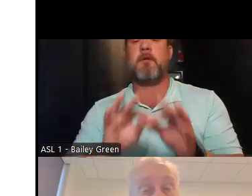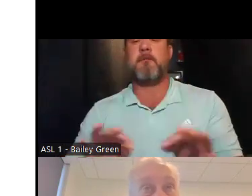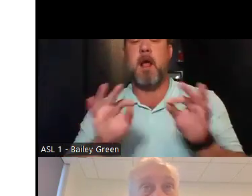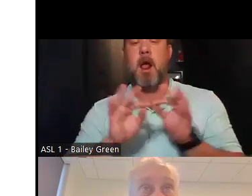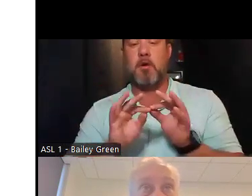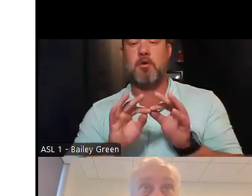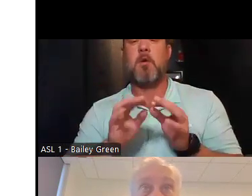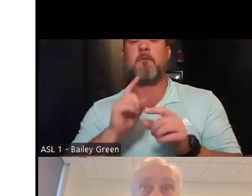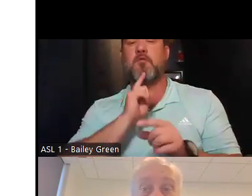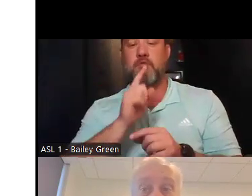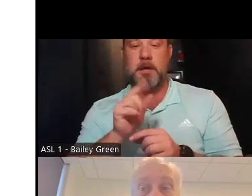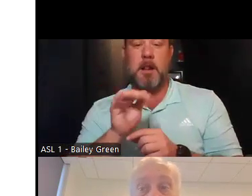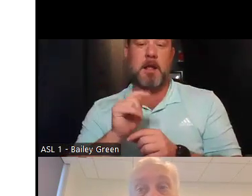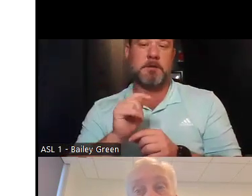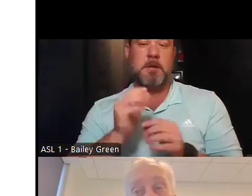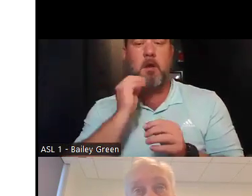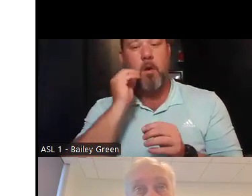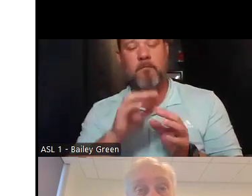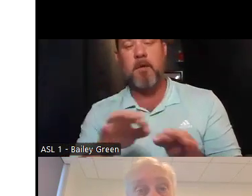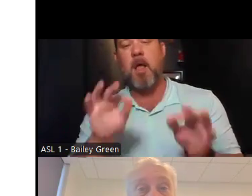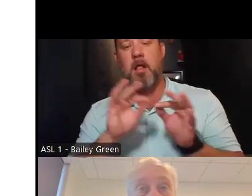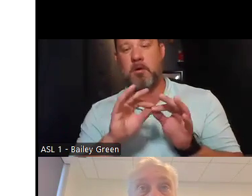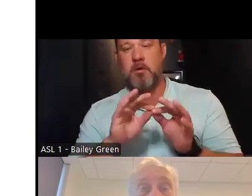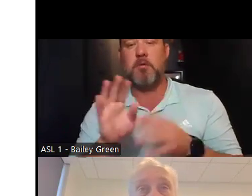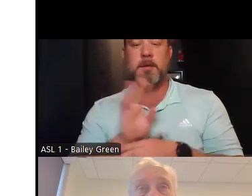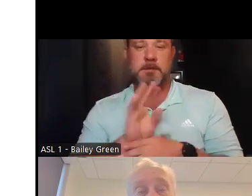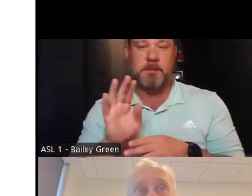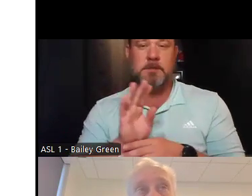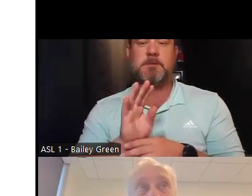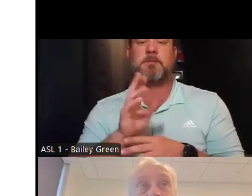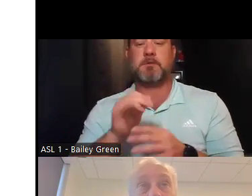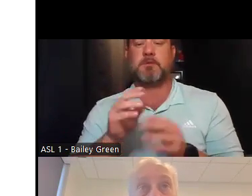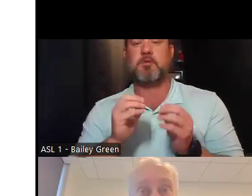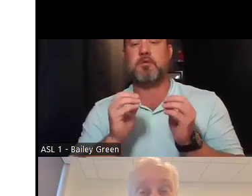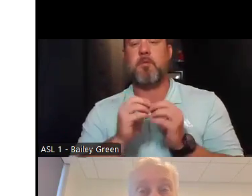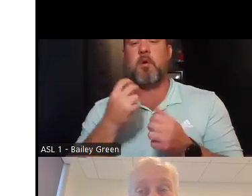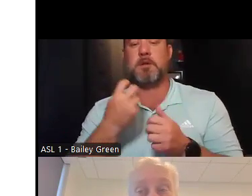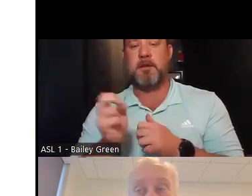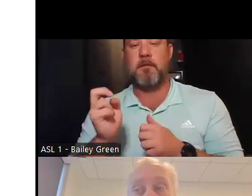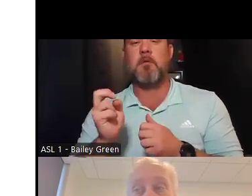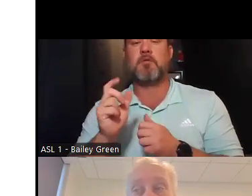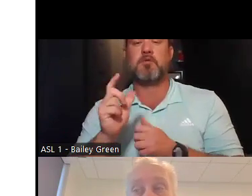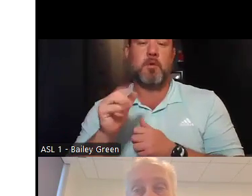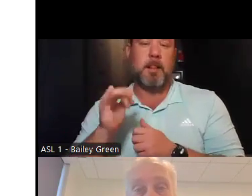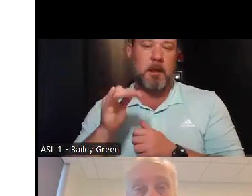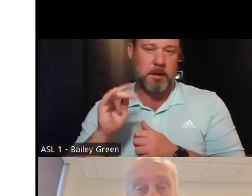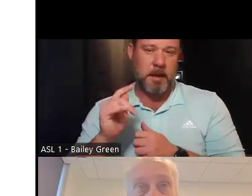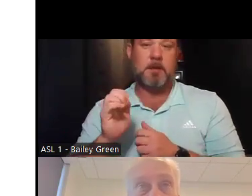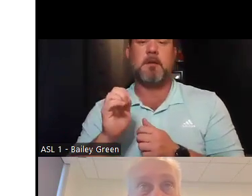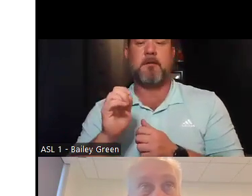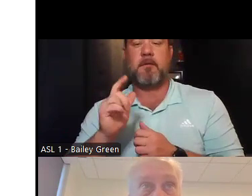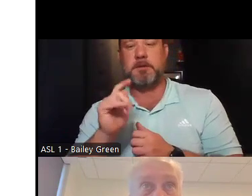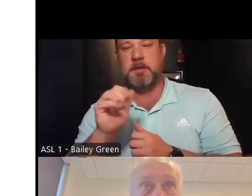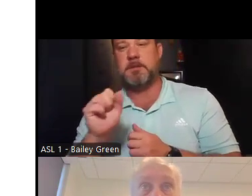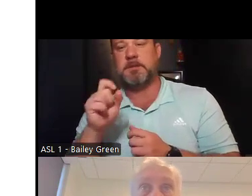of real assets, things like home values, other real estate businesses, because those are more difficult to liquidate in the event of